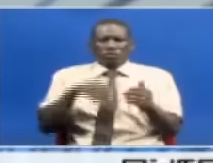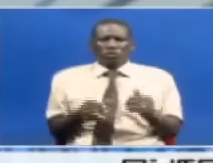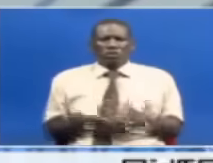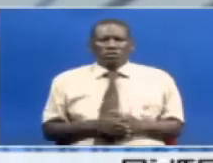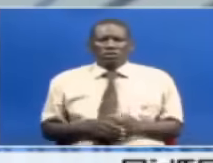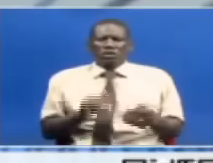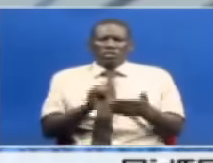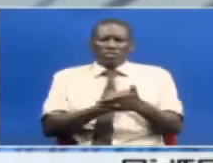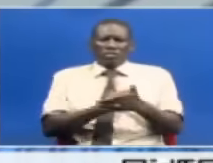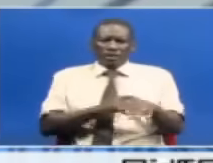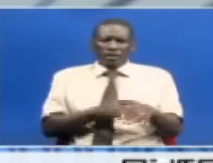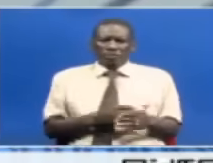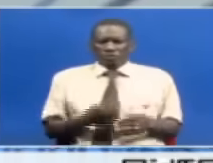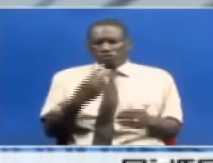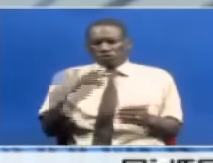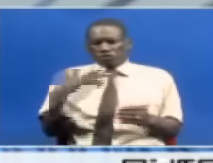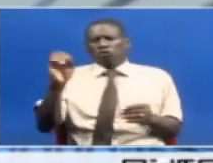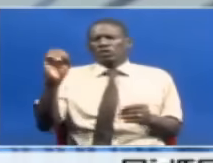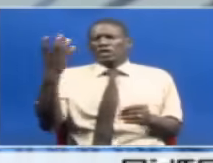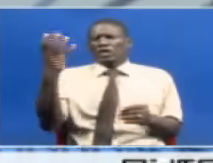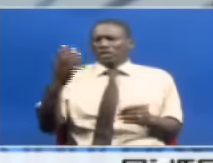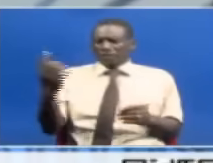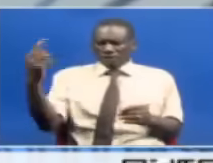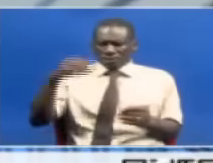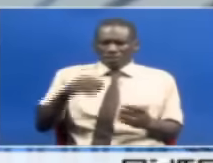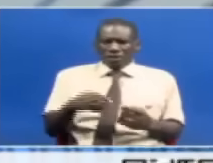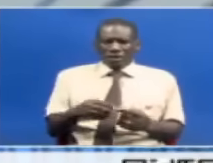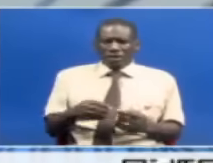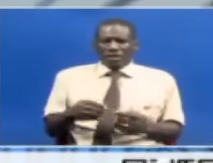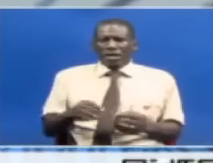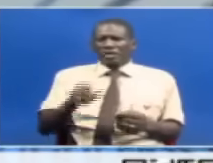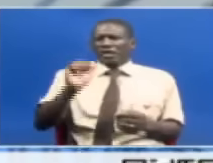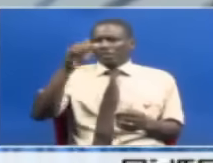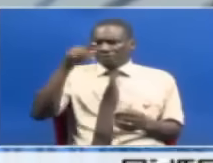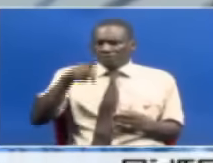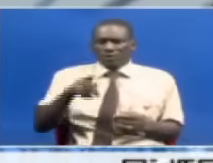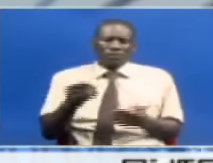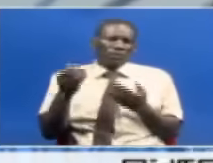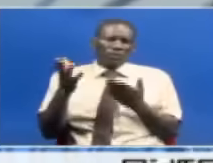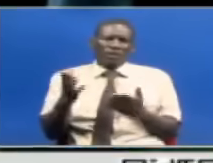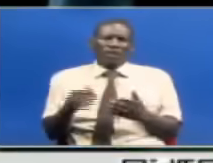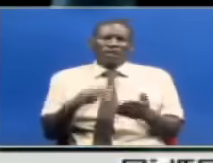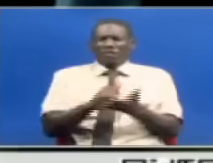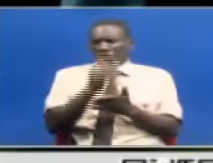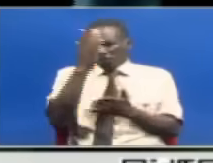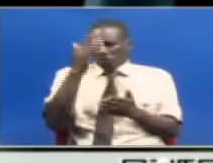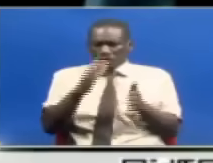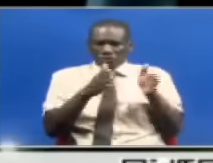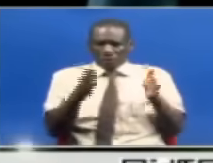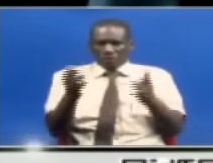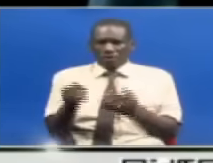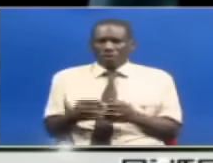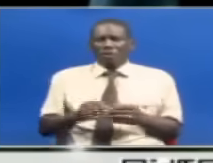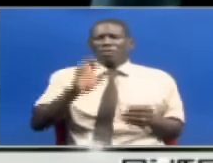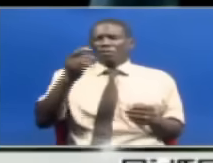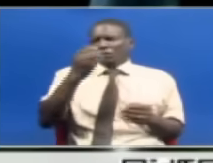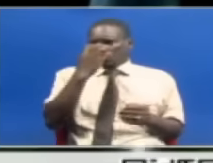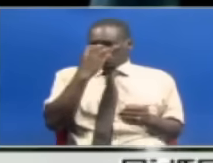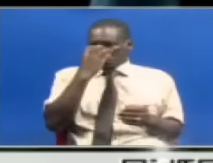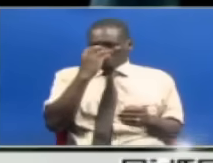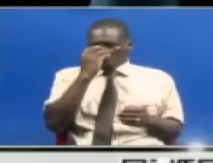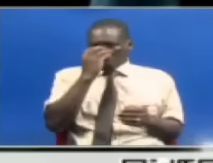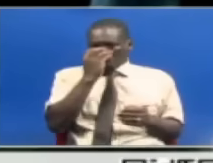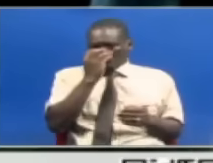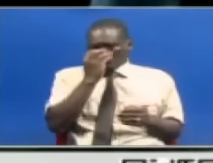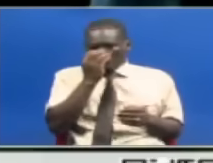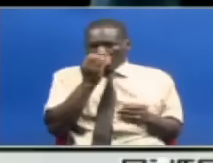moment is when we saw the trucks coming at the special unit, the AP special unit, that is where they were parked. According to President William Ruto, part